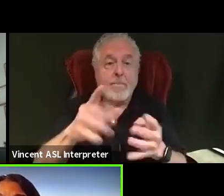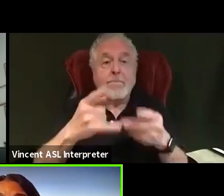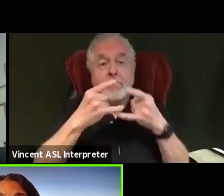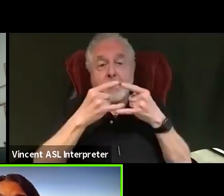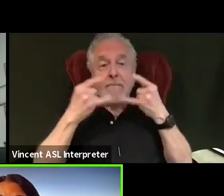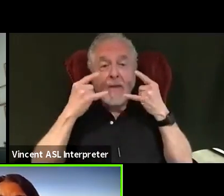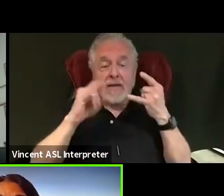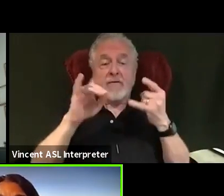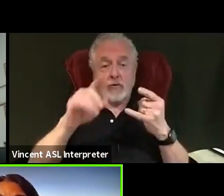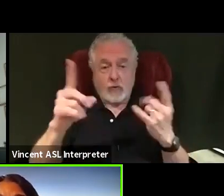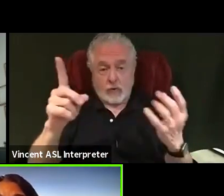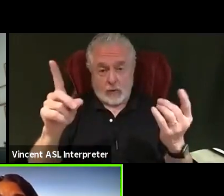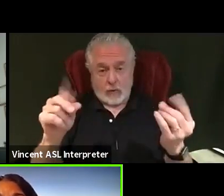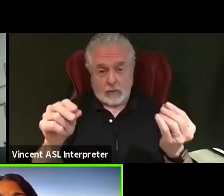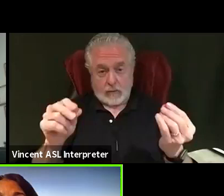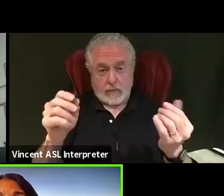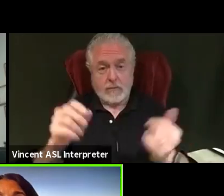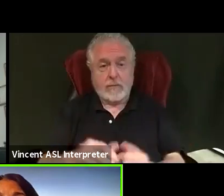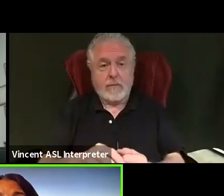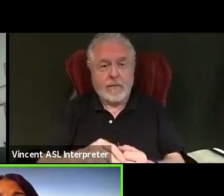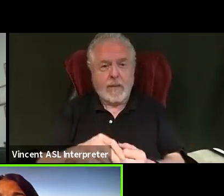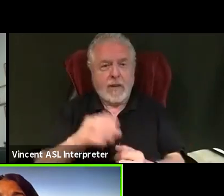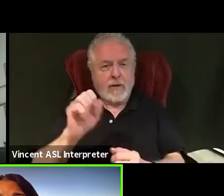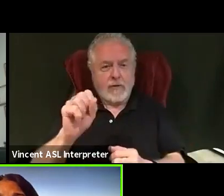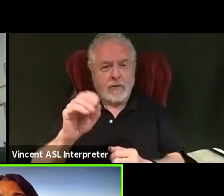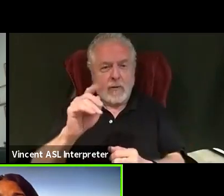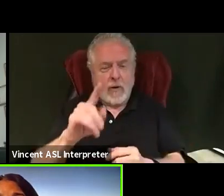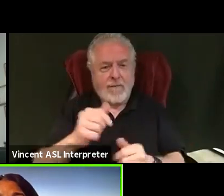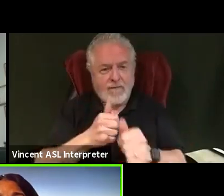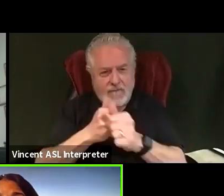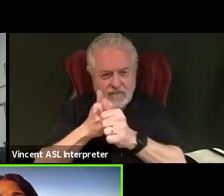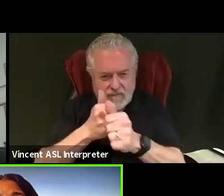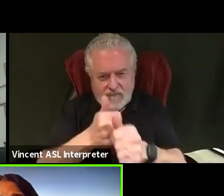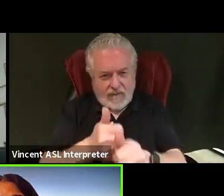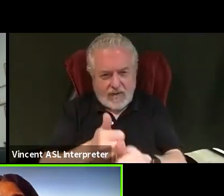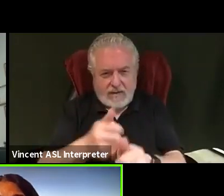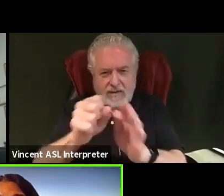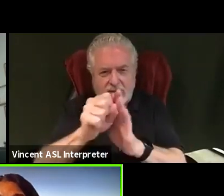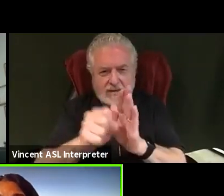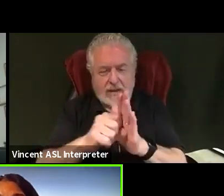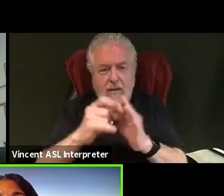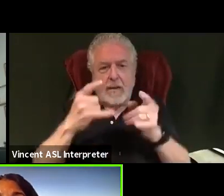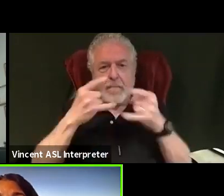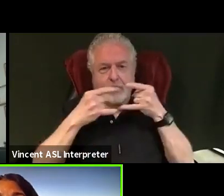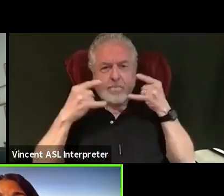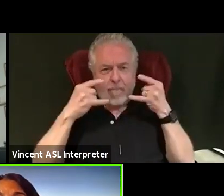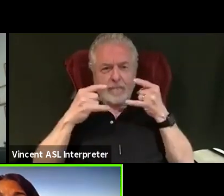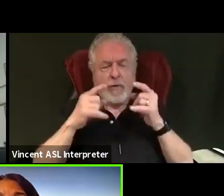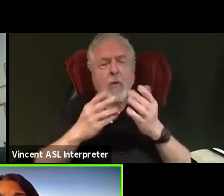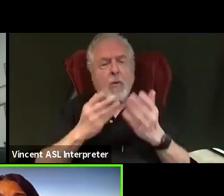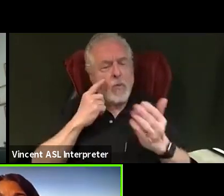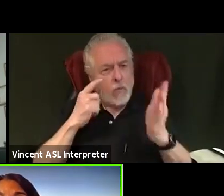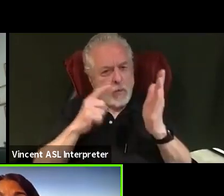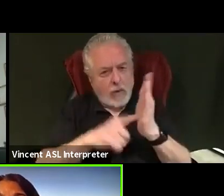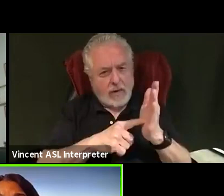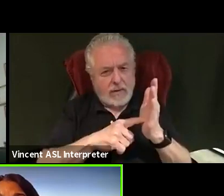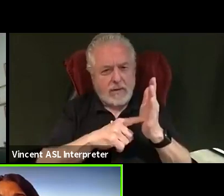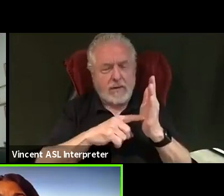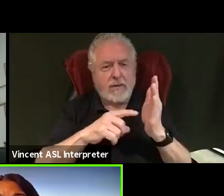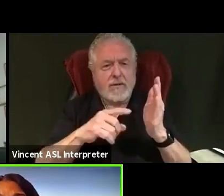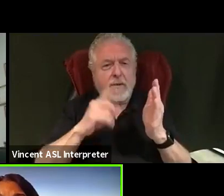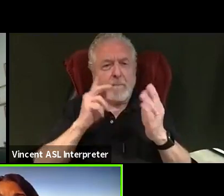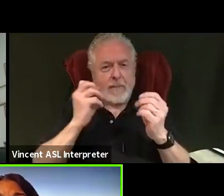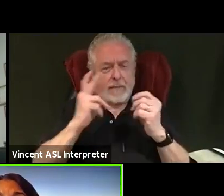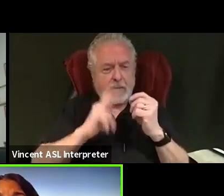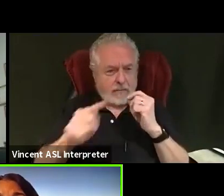if they choose to do so. Sonoma County will follow the state's guidance on mask wearing. We recognize this is frustrating for many